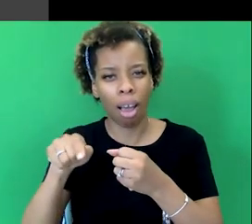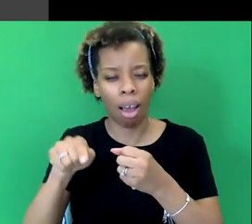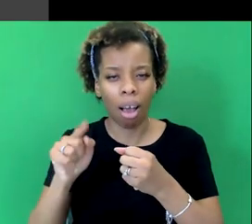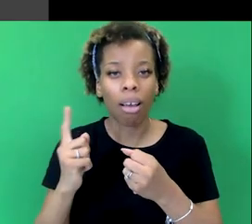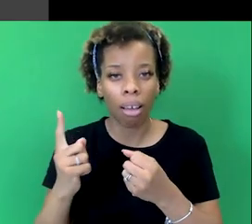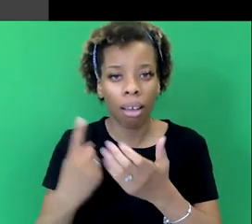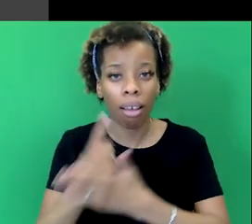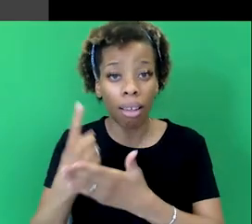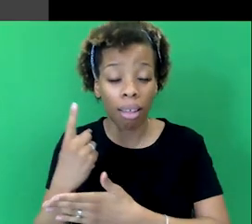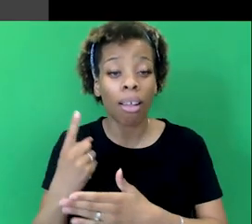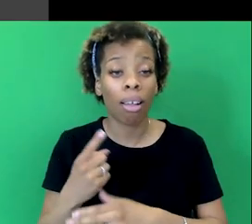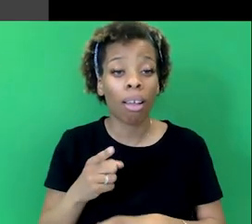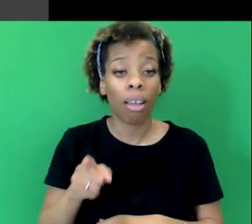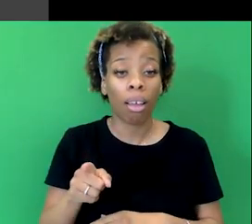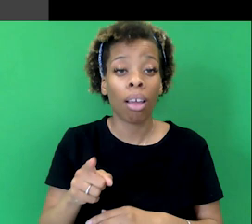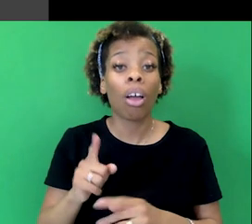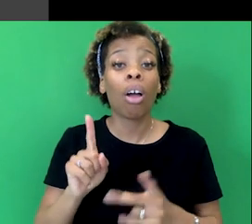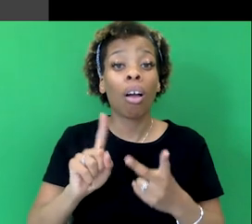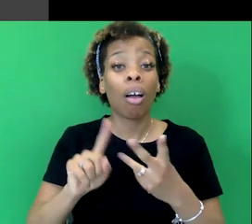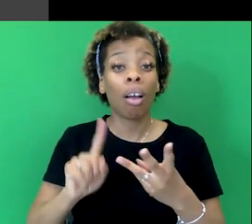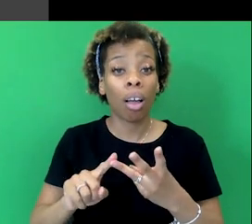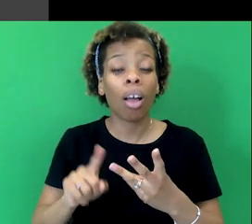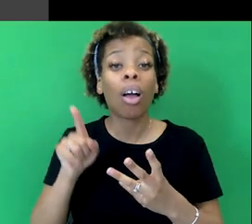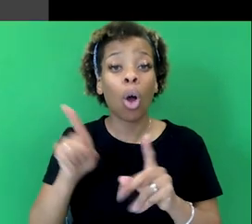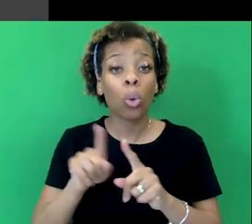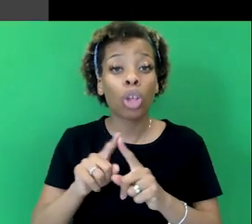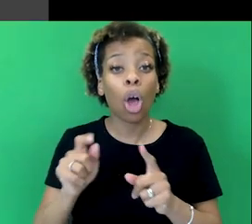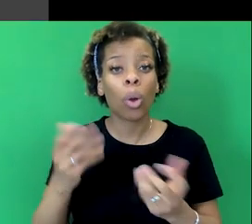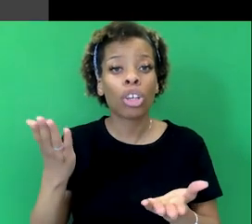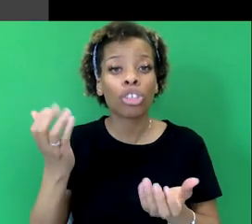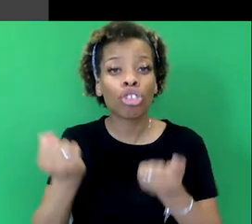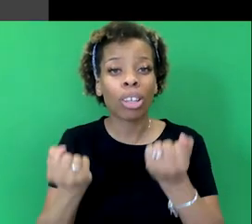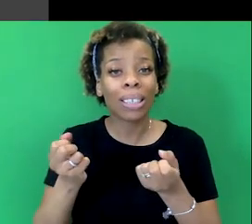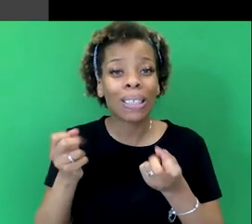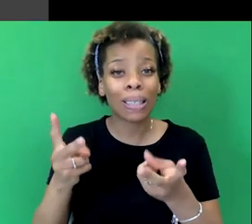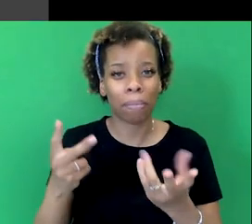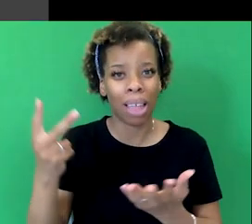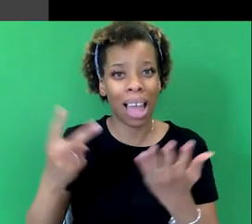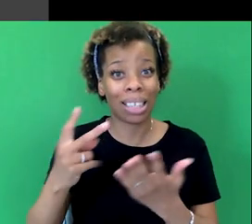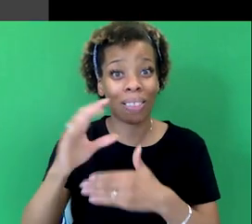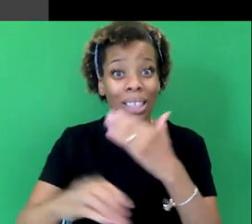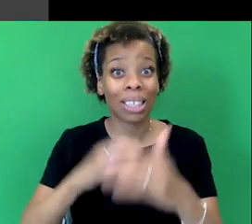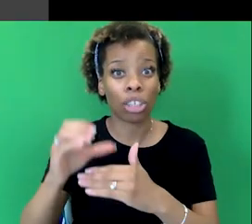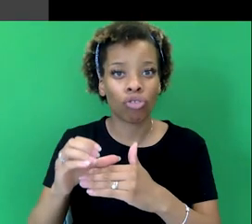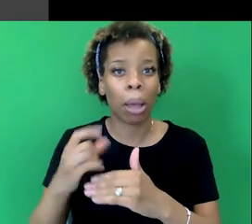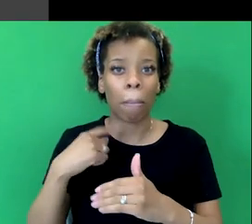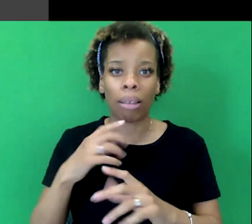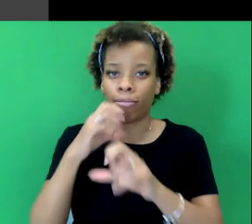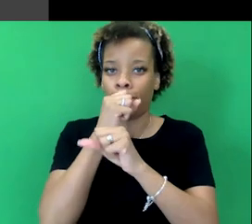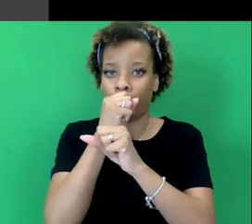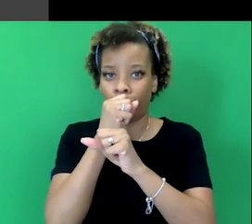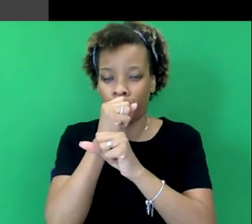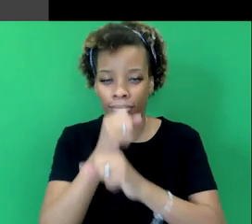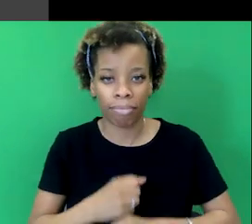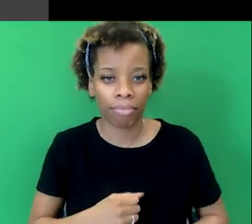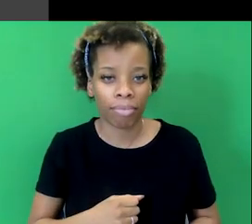another project which is about the criminal justice system in the 18th century, but I can't really talk about it. I'll read that.